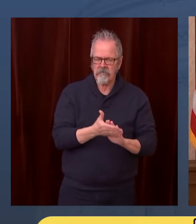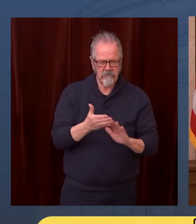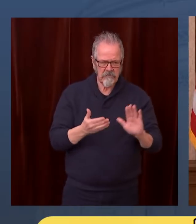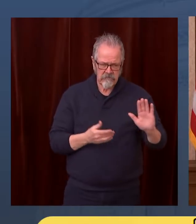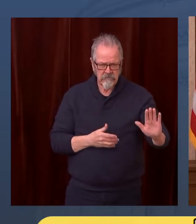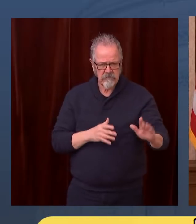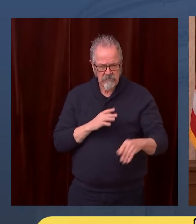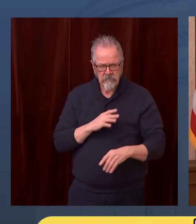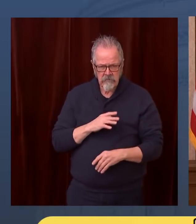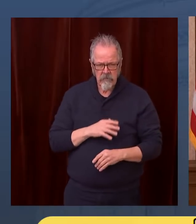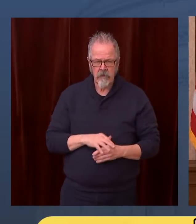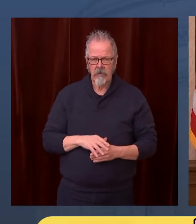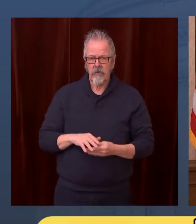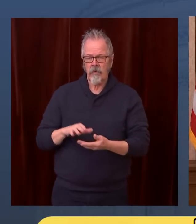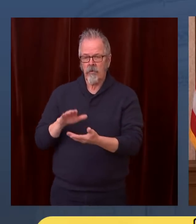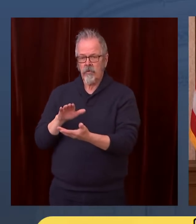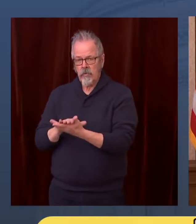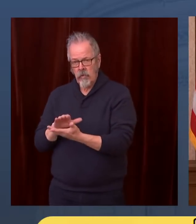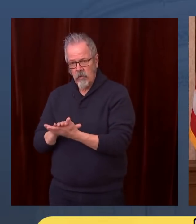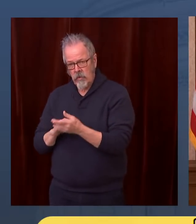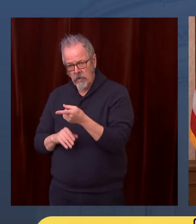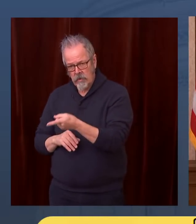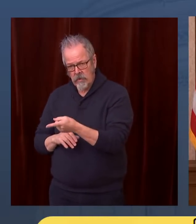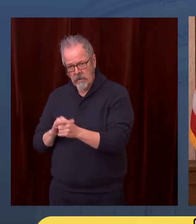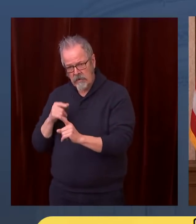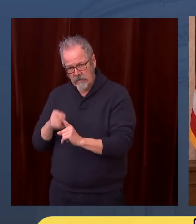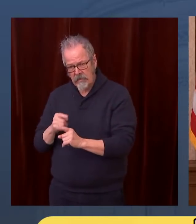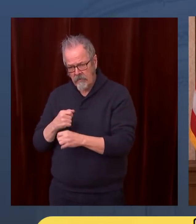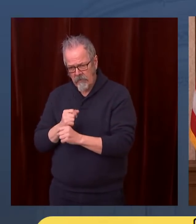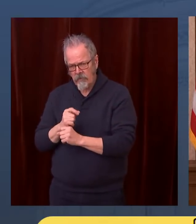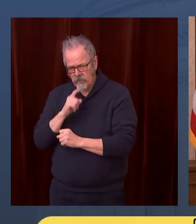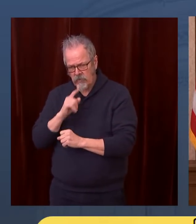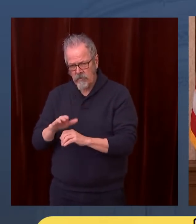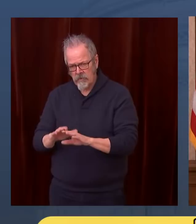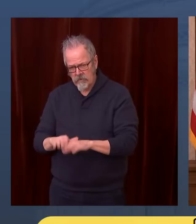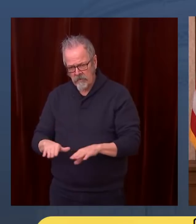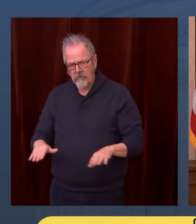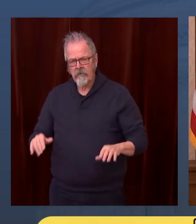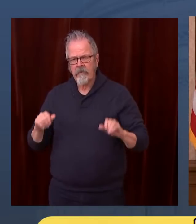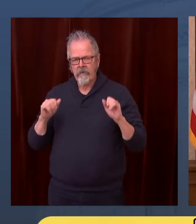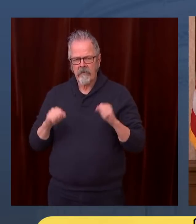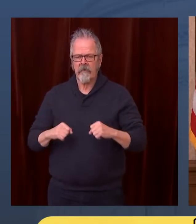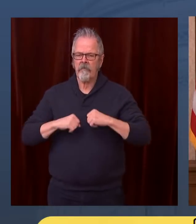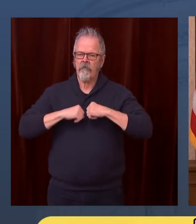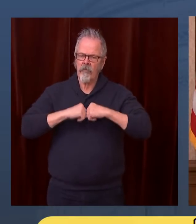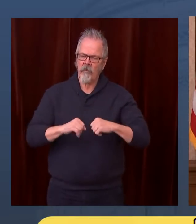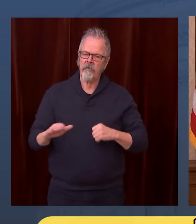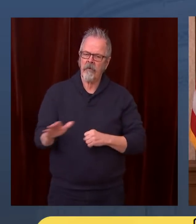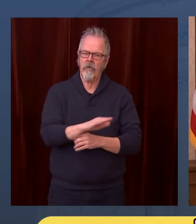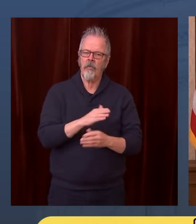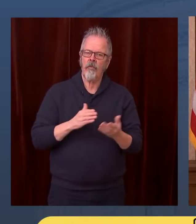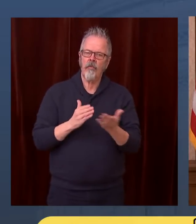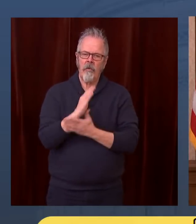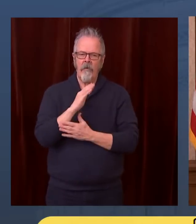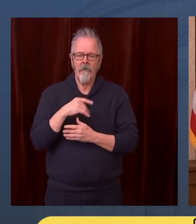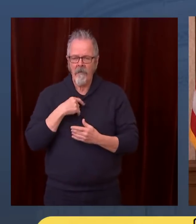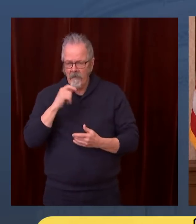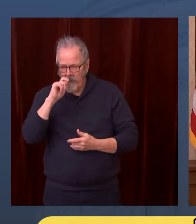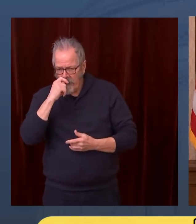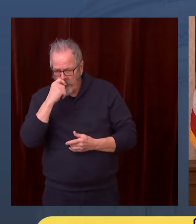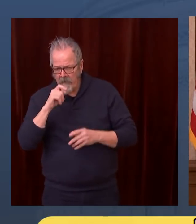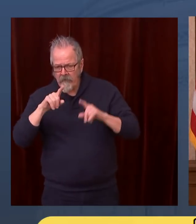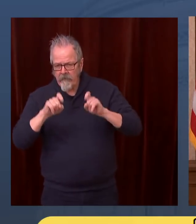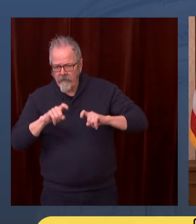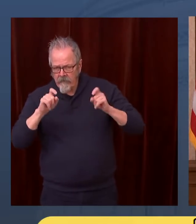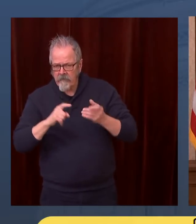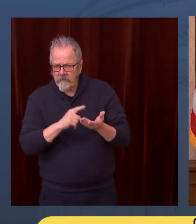will continue, as I've indicated, to make sure that our children continue to be protected by having some testing requirements and the like for our school